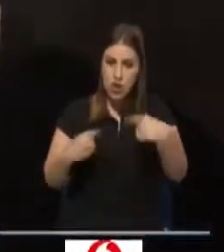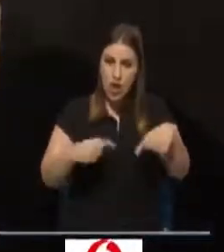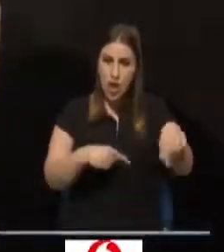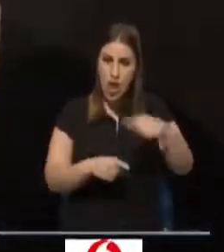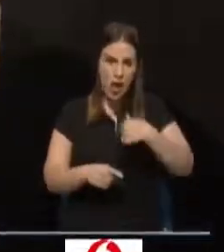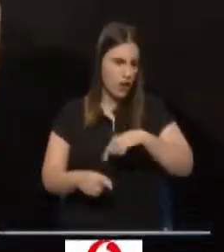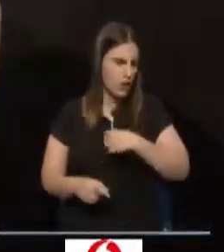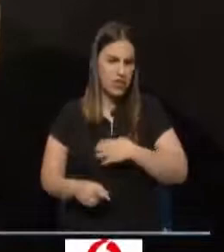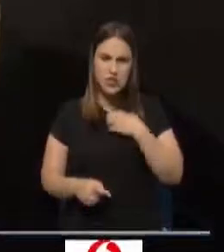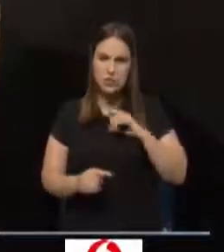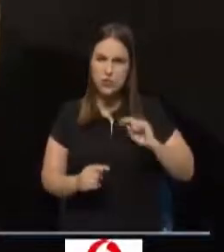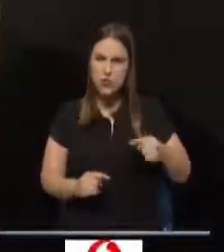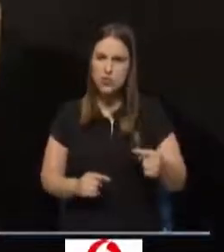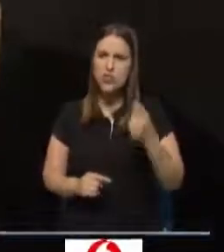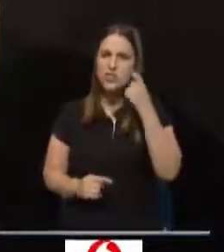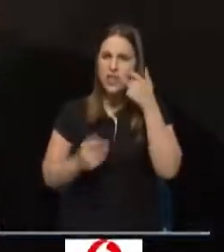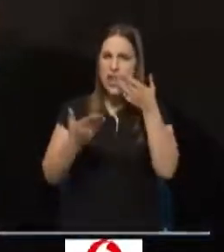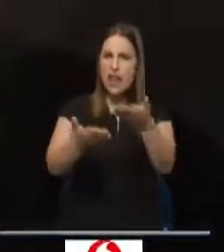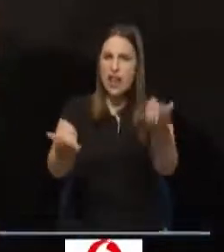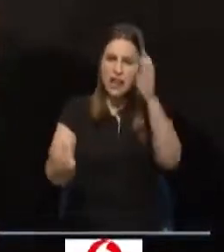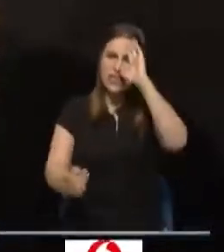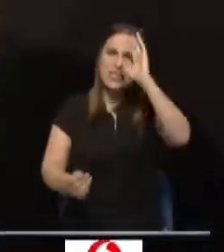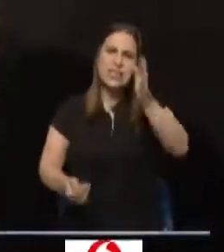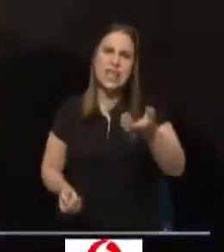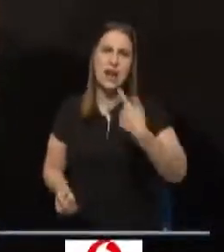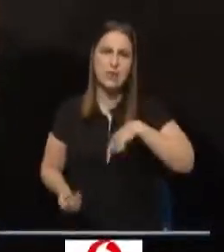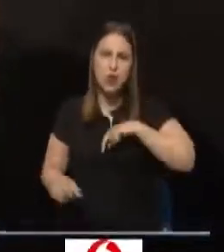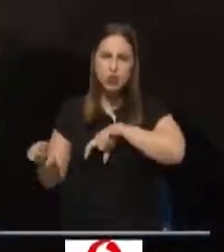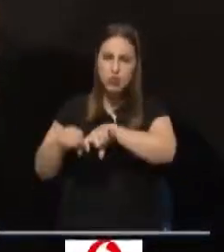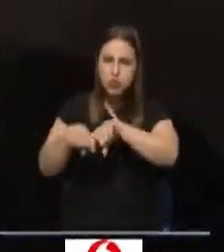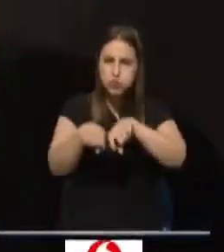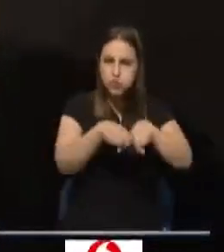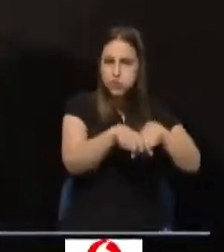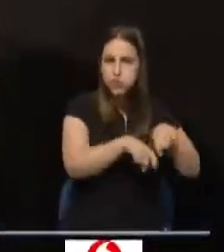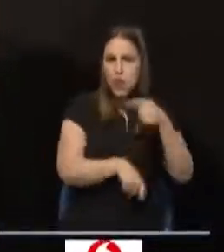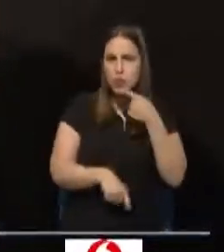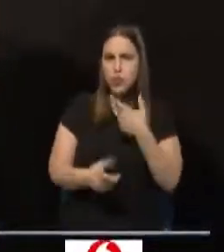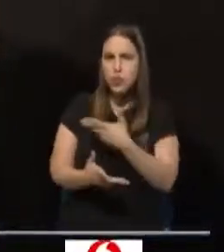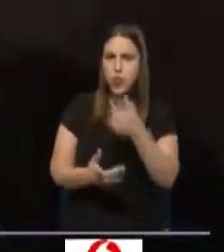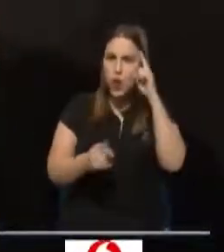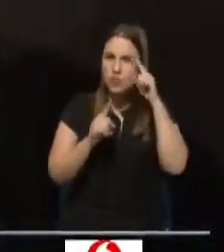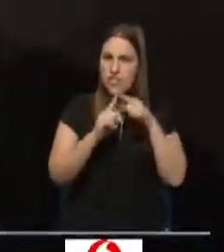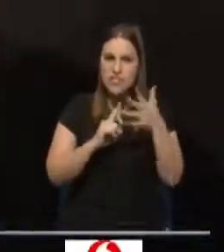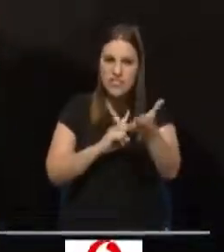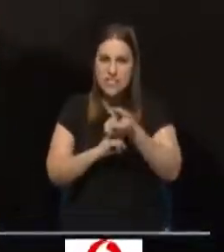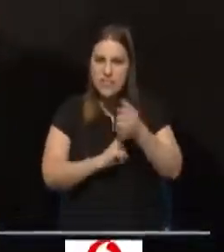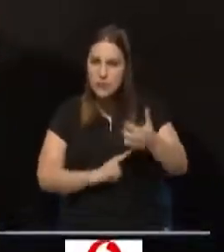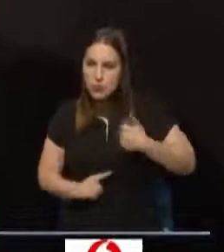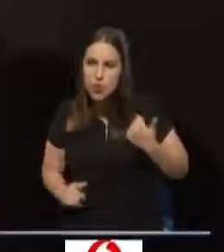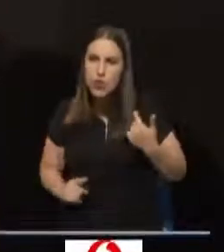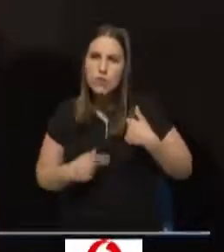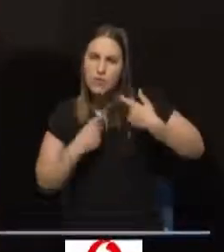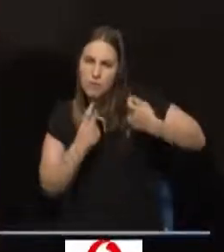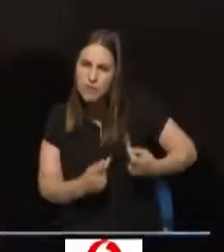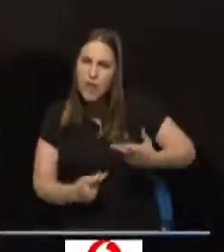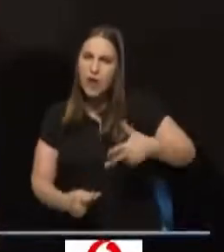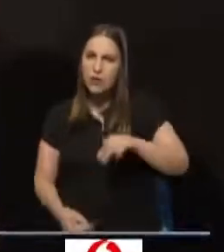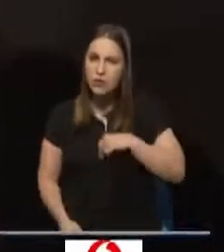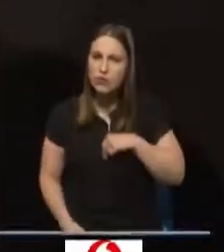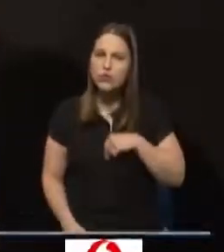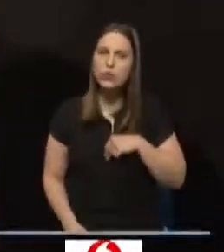guarantee competition. They say so, and you know well enough that when we compete to gain